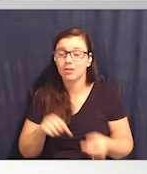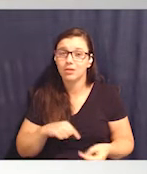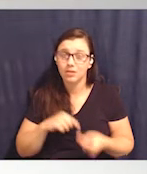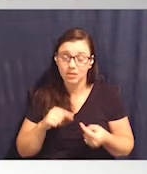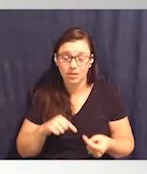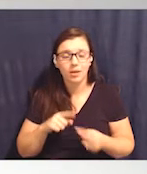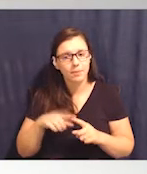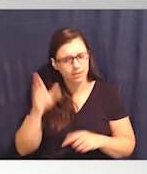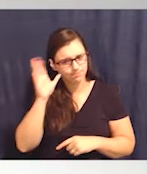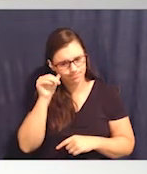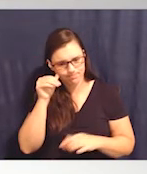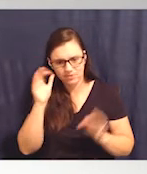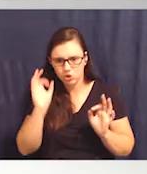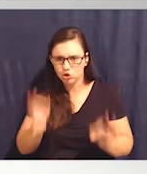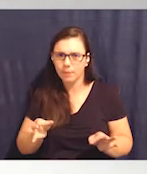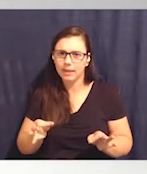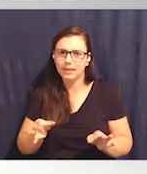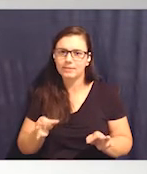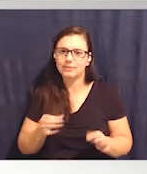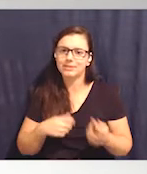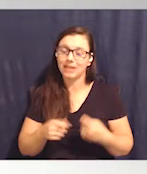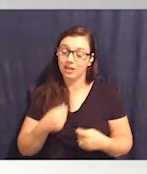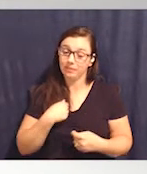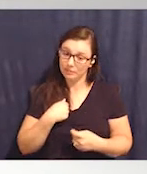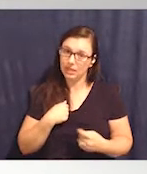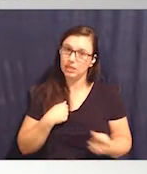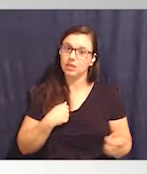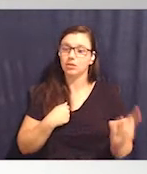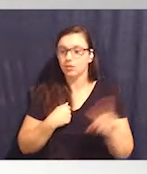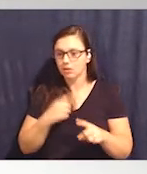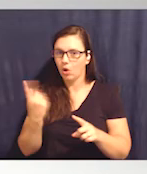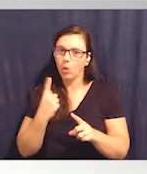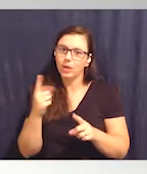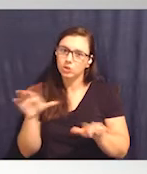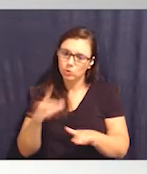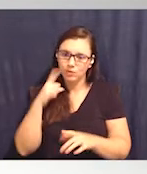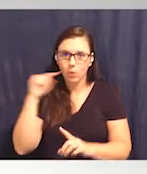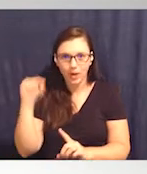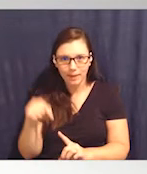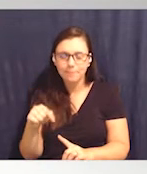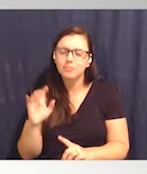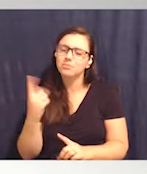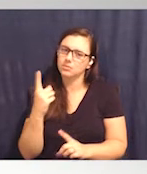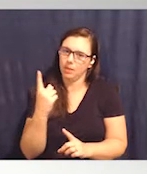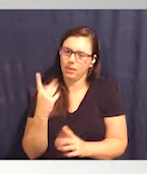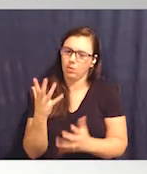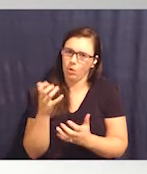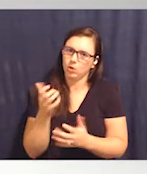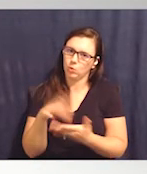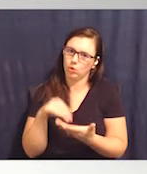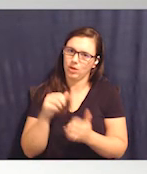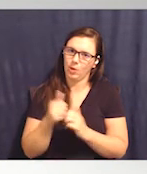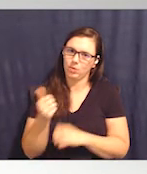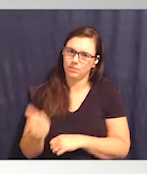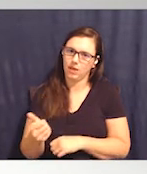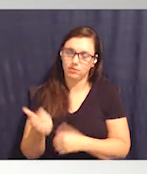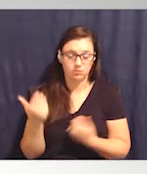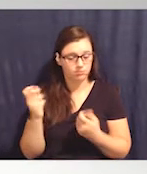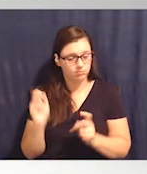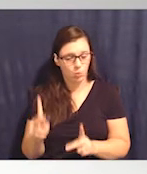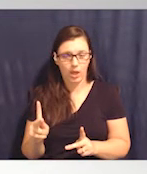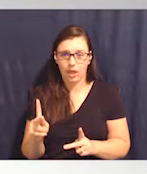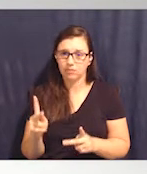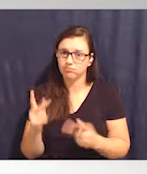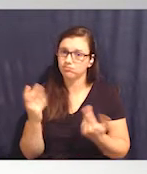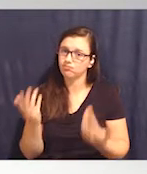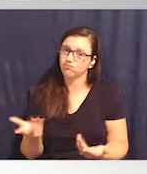me stepping in and always doing it or buying, you know, it's something he wanted to learn how to do. Okay? Encourage that